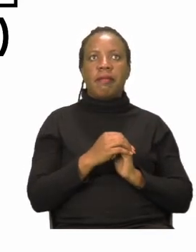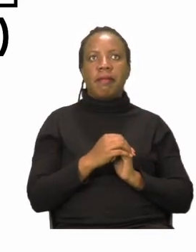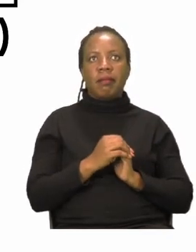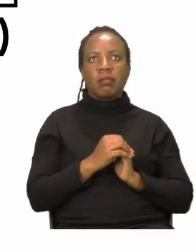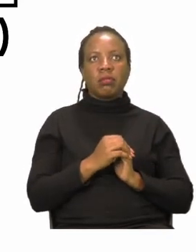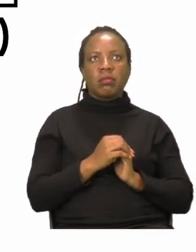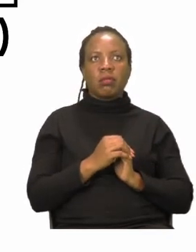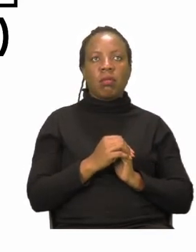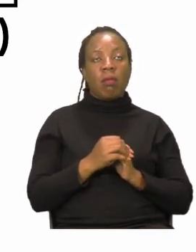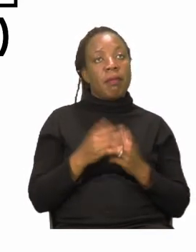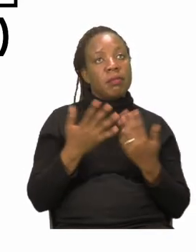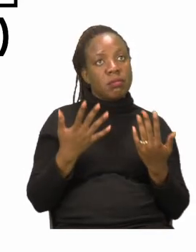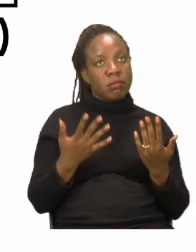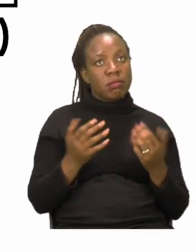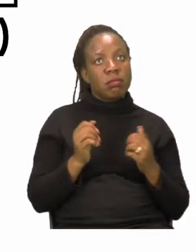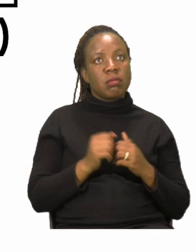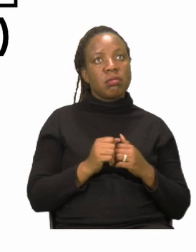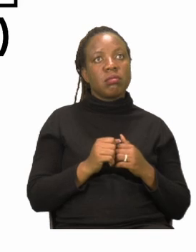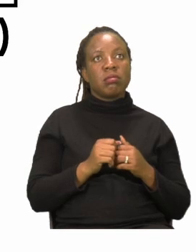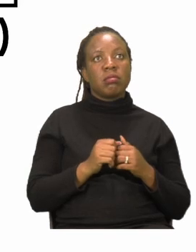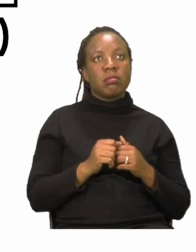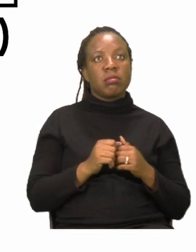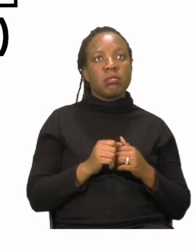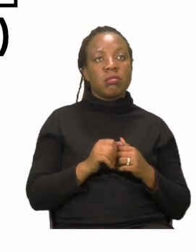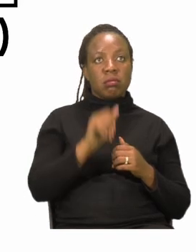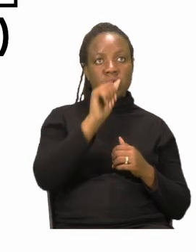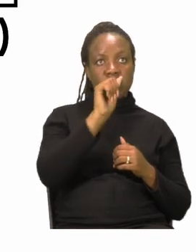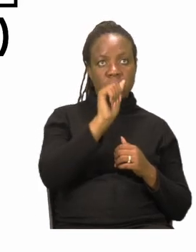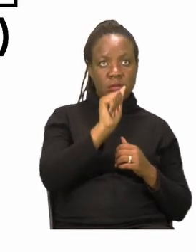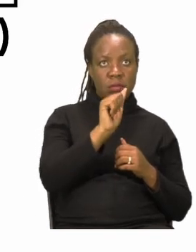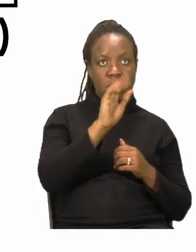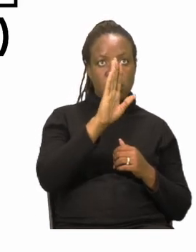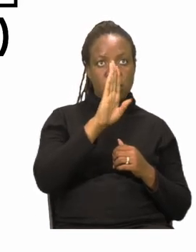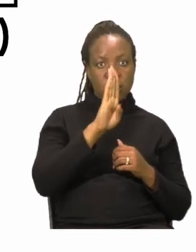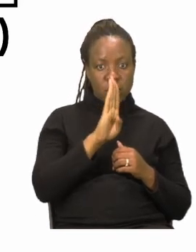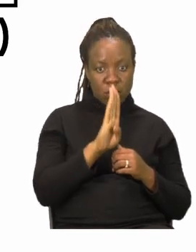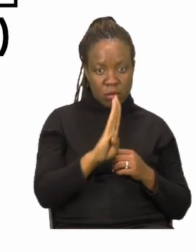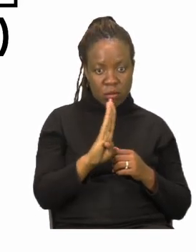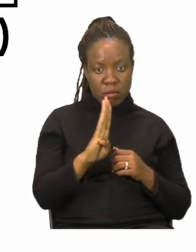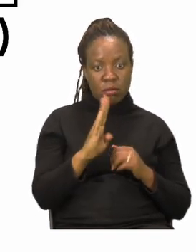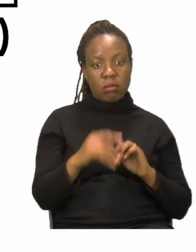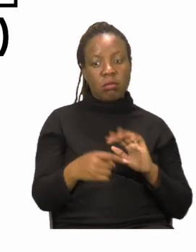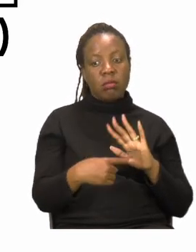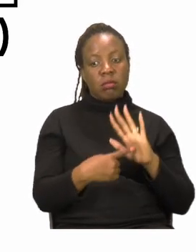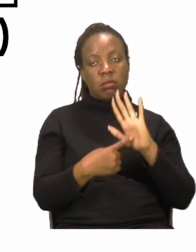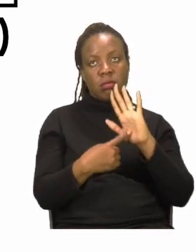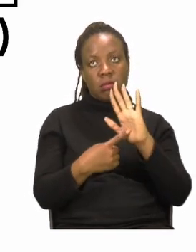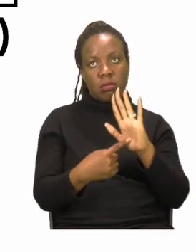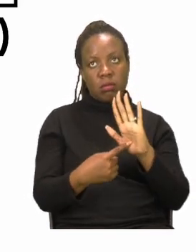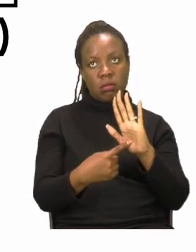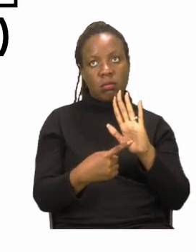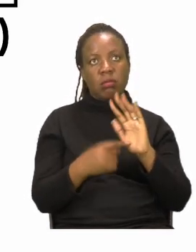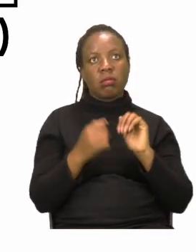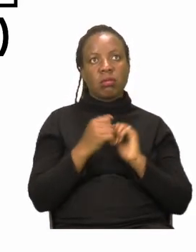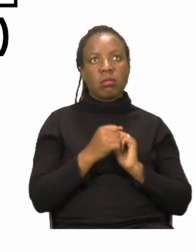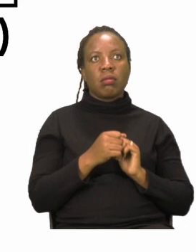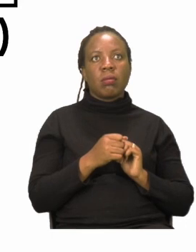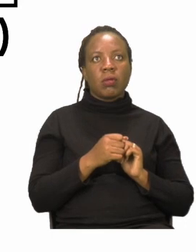am also going to do A and B with you. So A